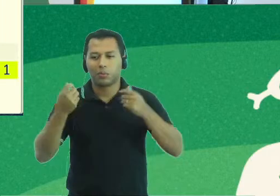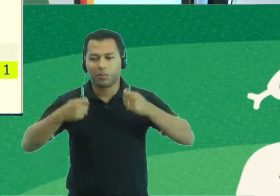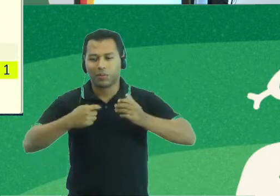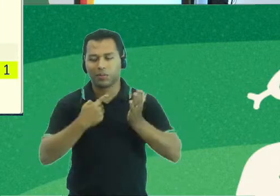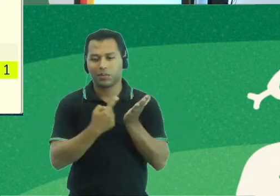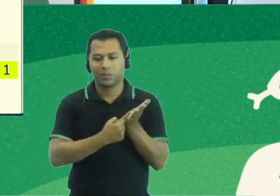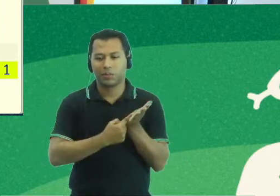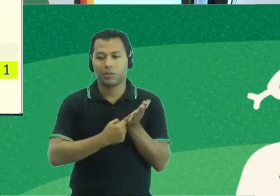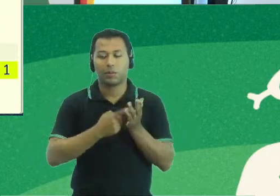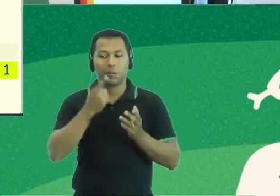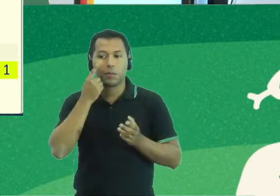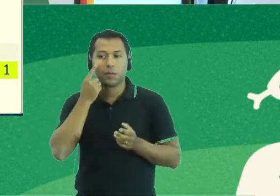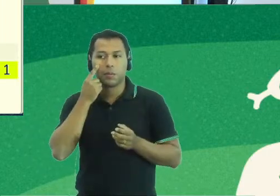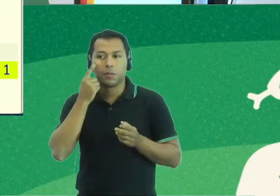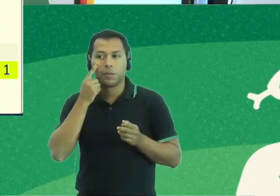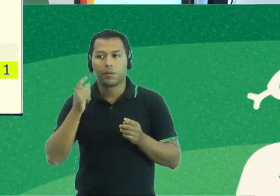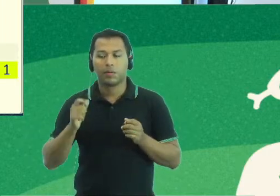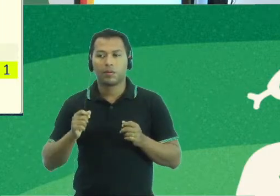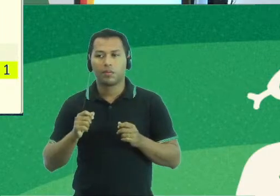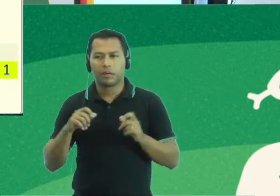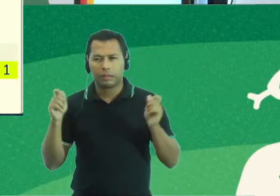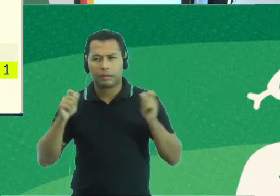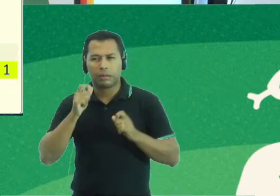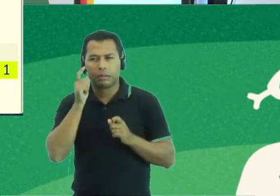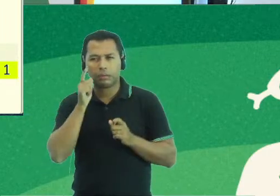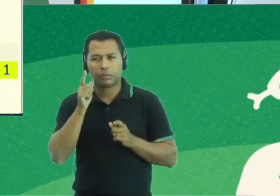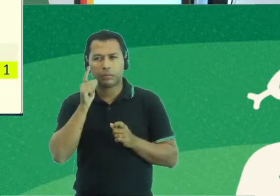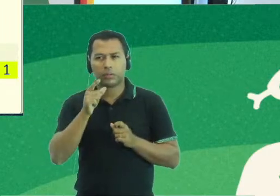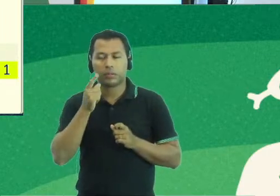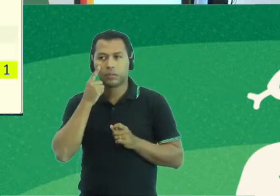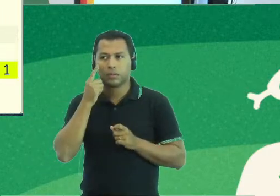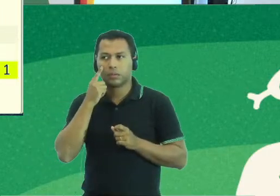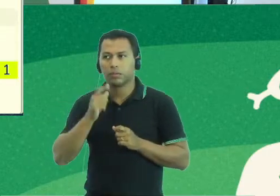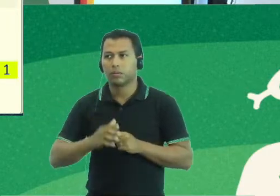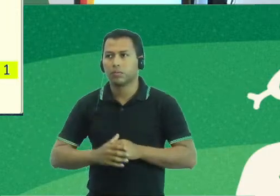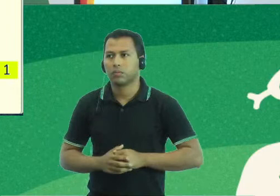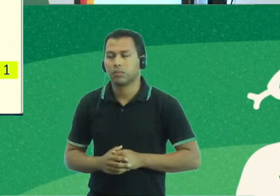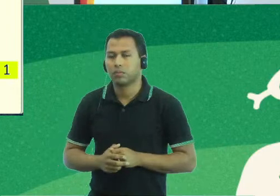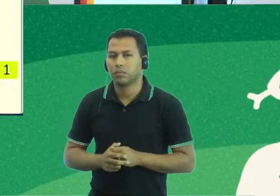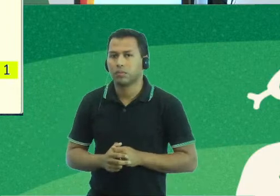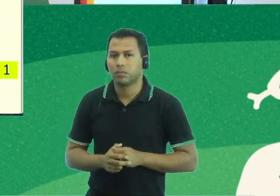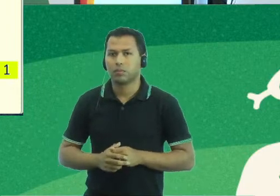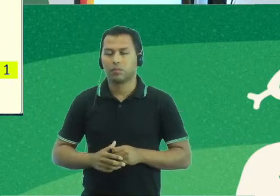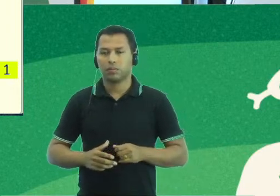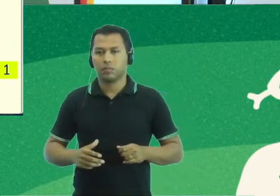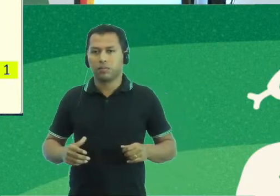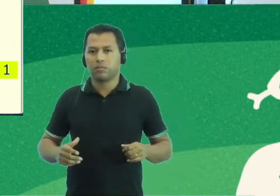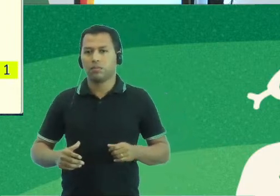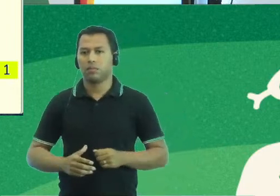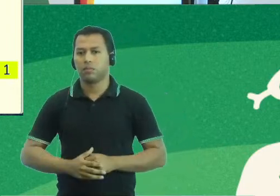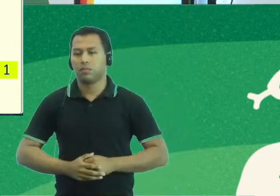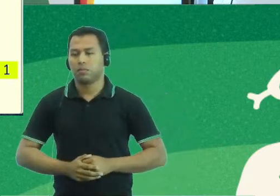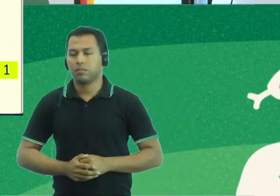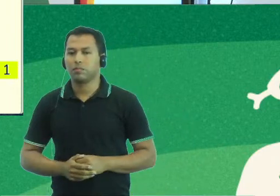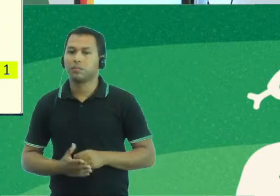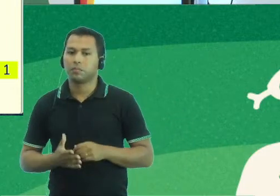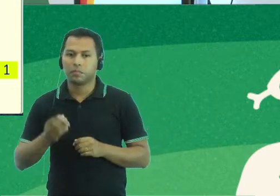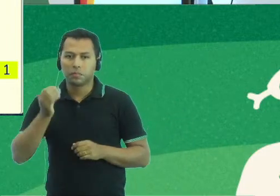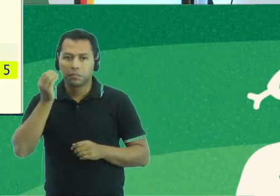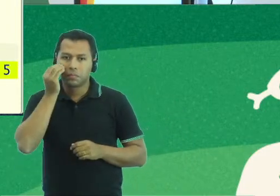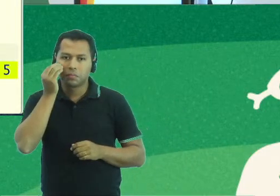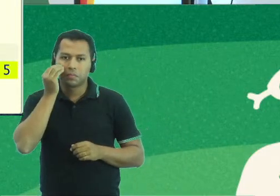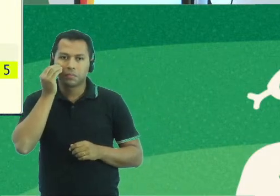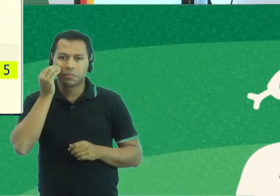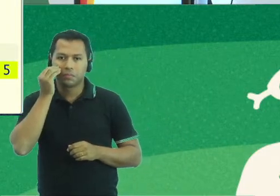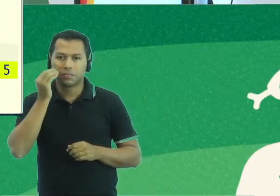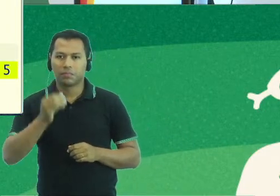working. Yeah, I think that should work. So let's see if this actually works. So that's